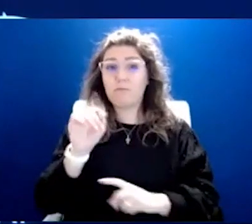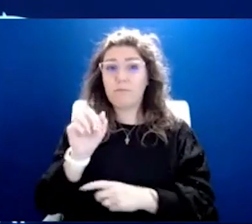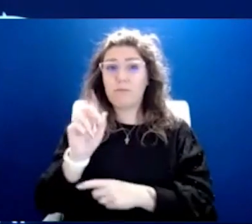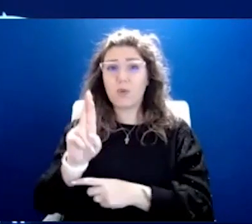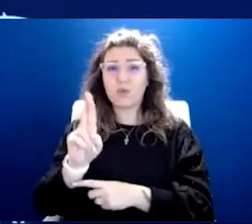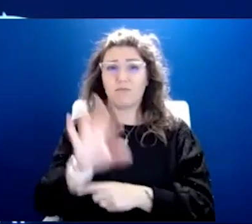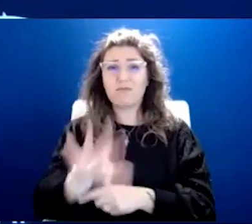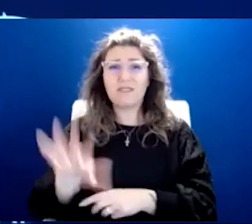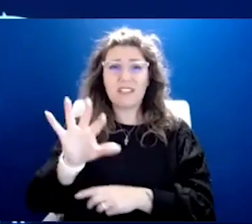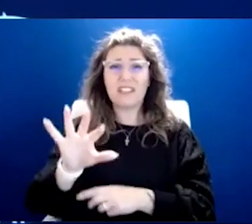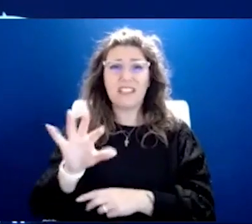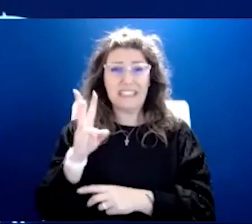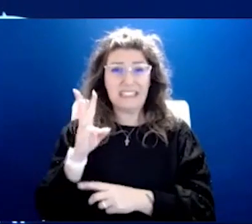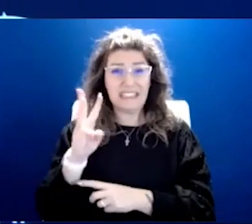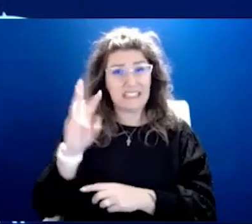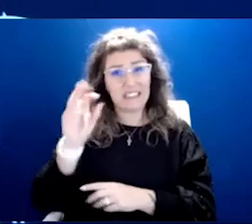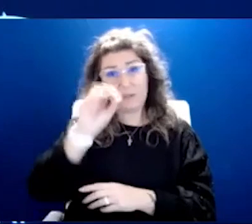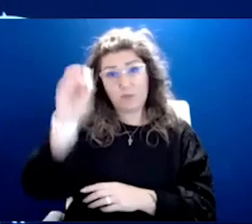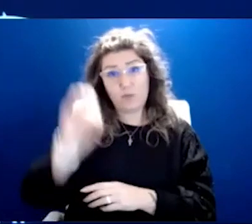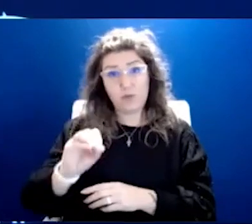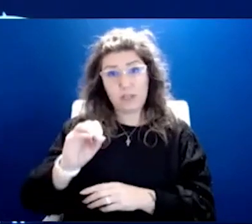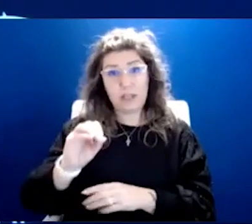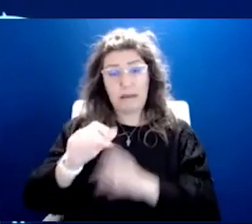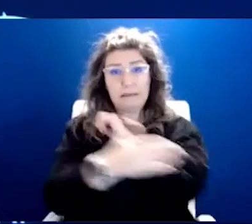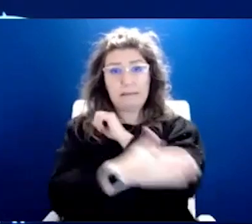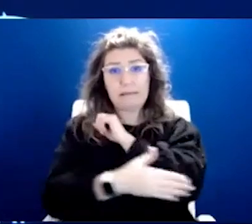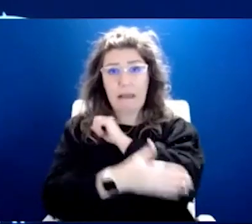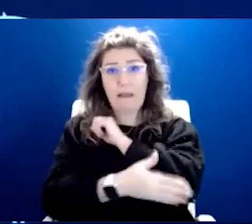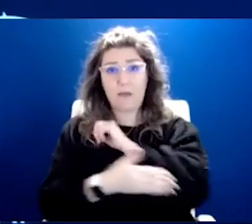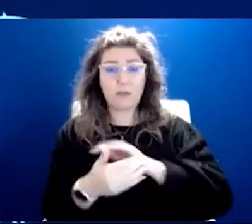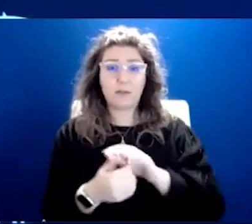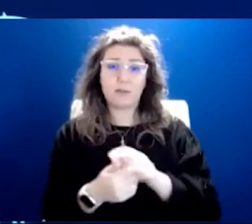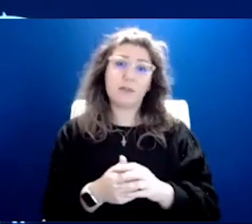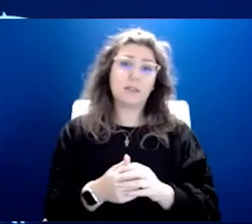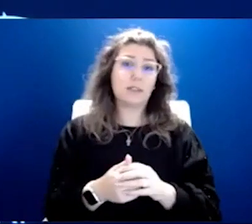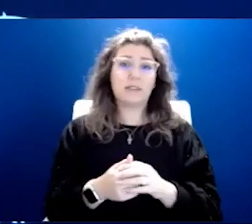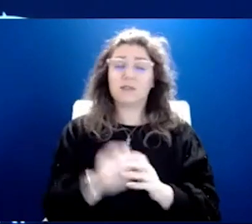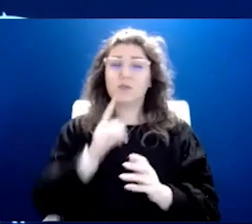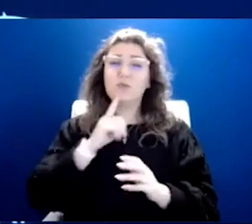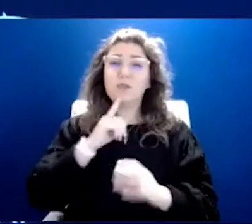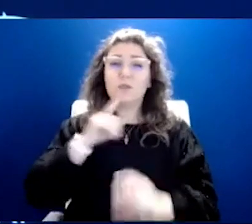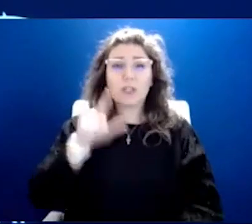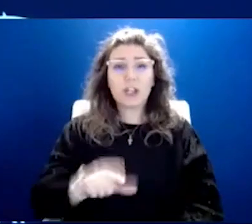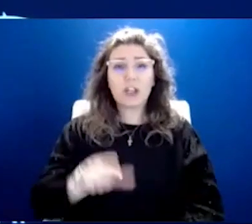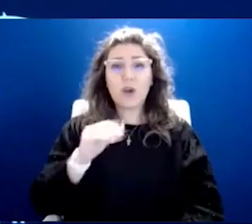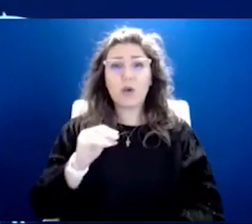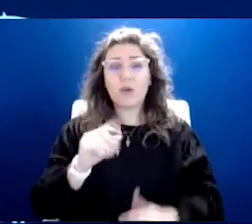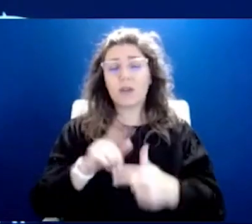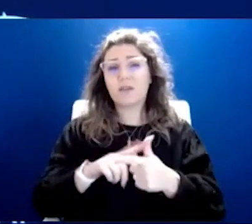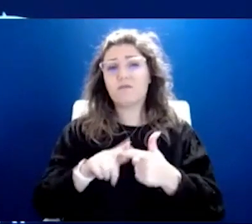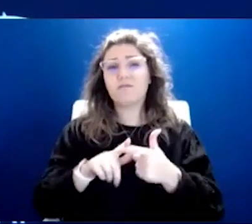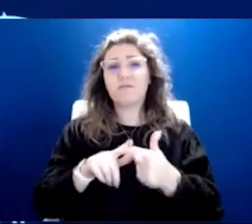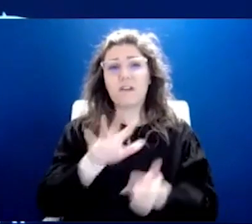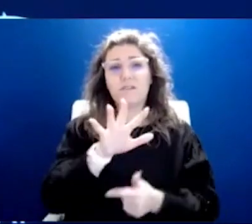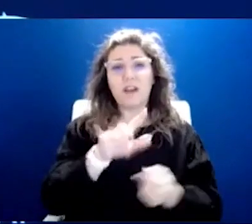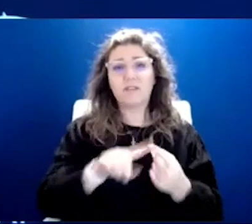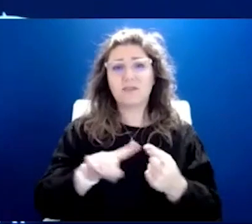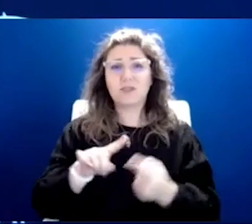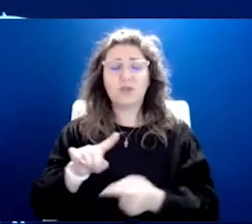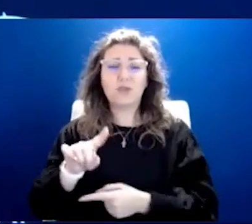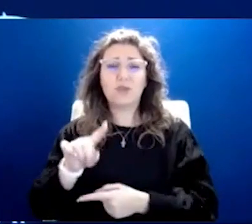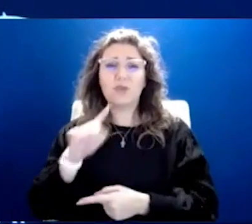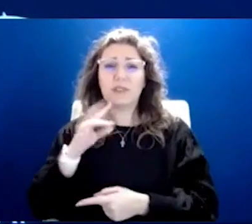about 16% as a county, which is really low. And then in the 5 to 17-year-olds, we're lagging too. I